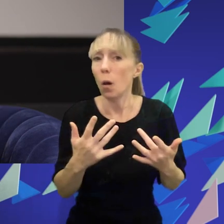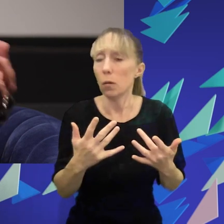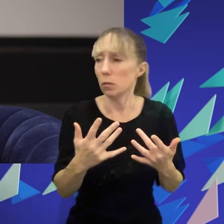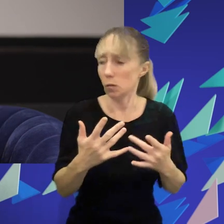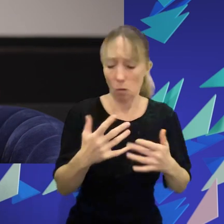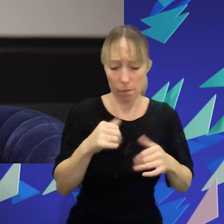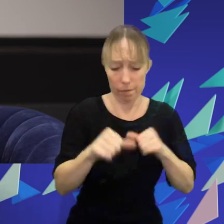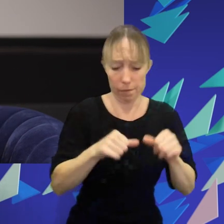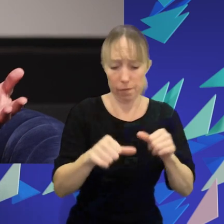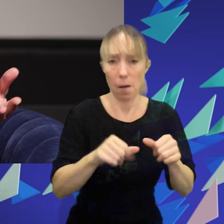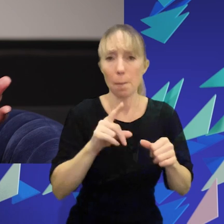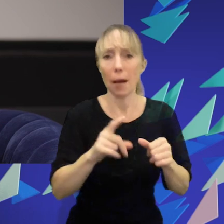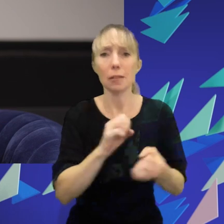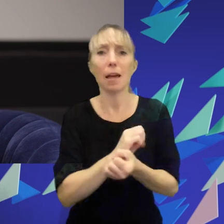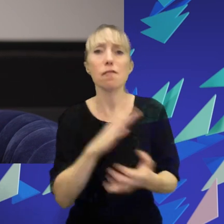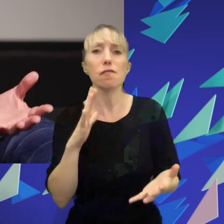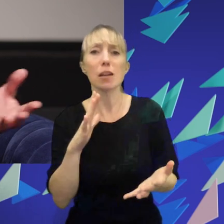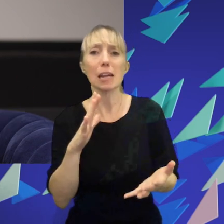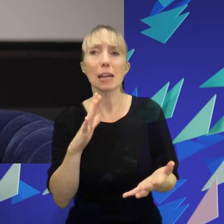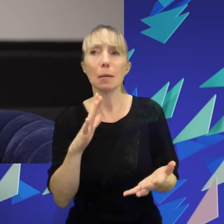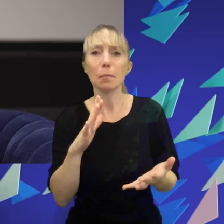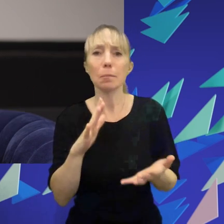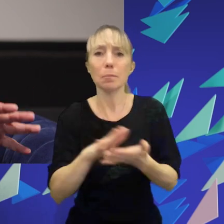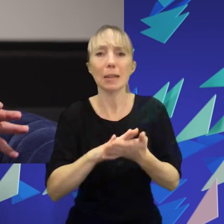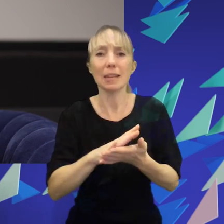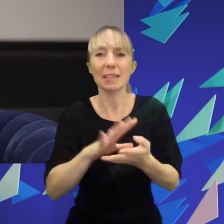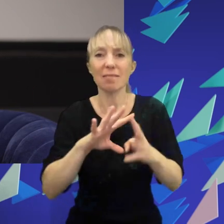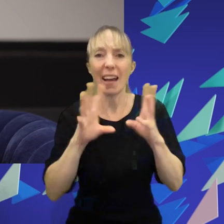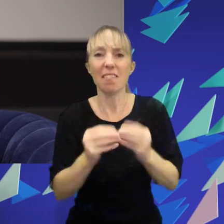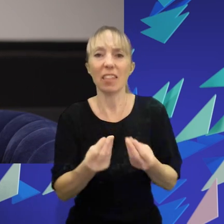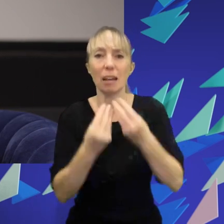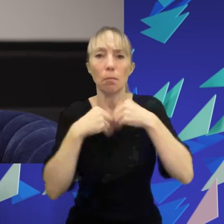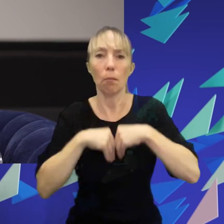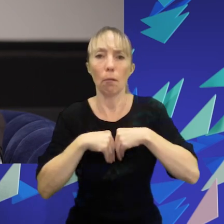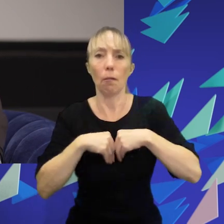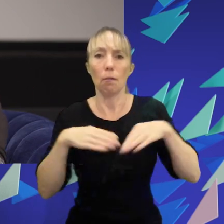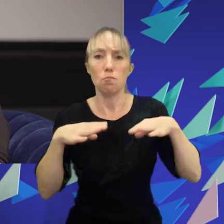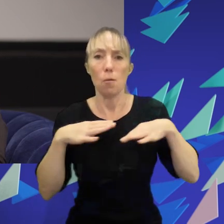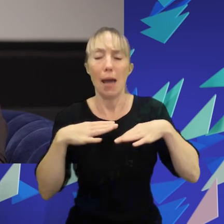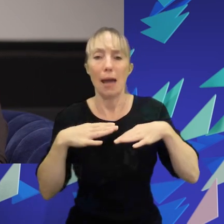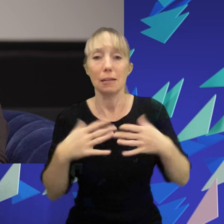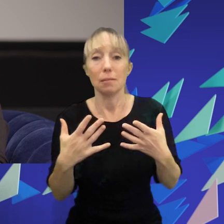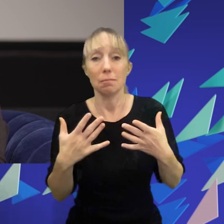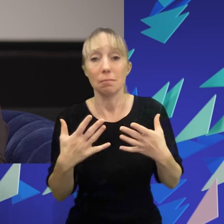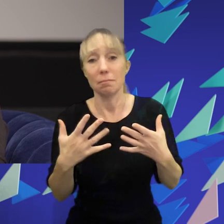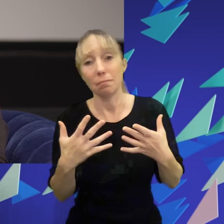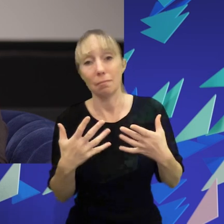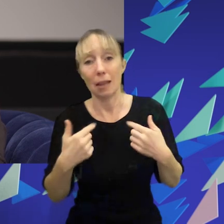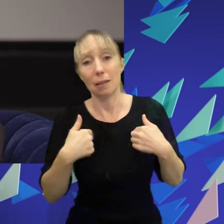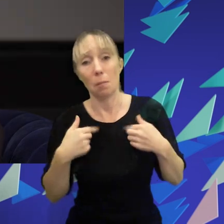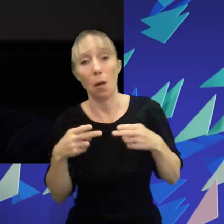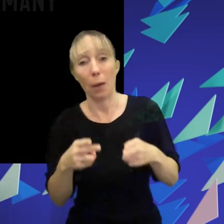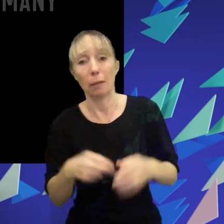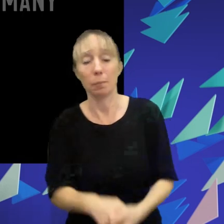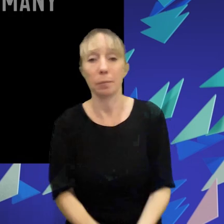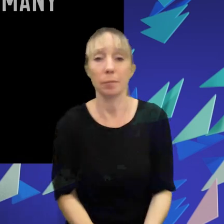to improvise whatever they want because they have already got everything. So So that's how I approach now things,